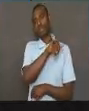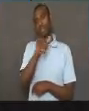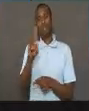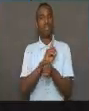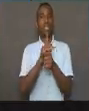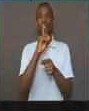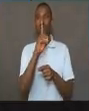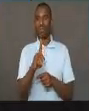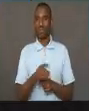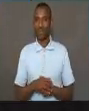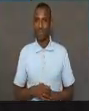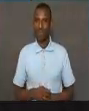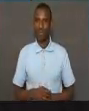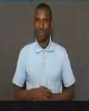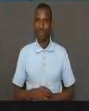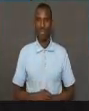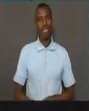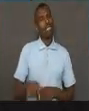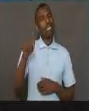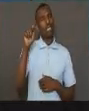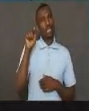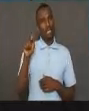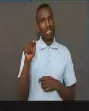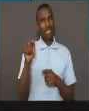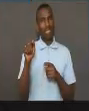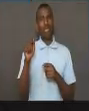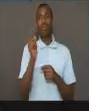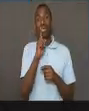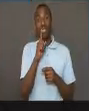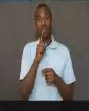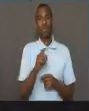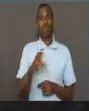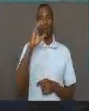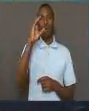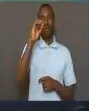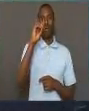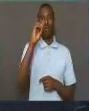same direction. This is a couple.